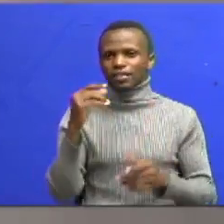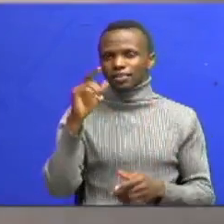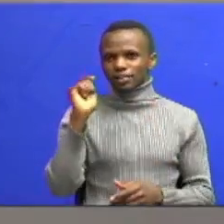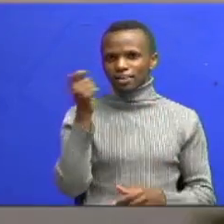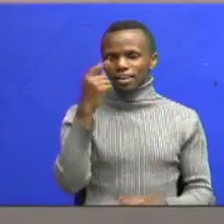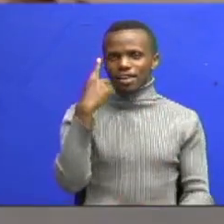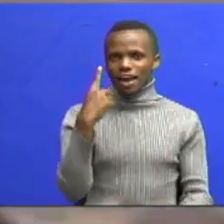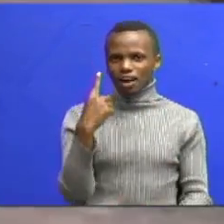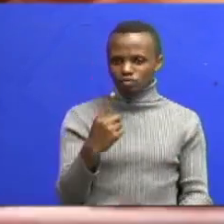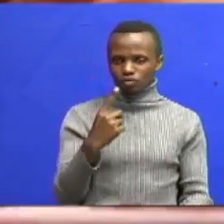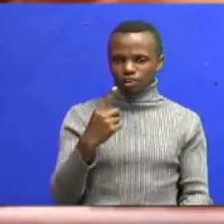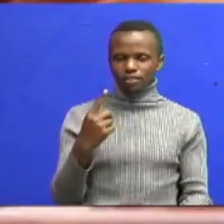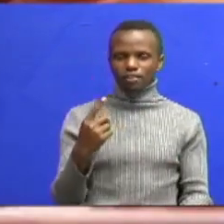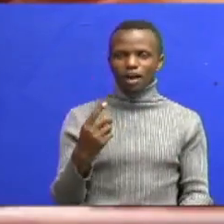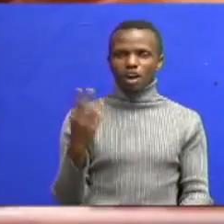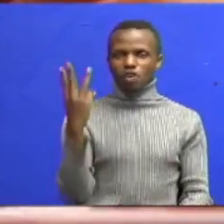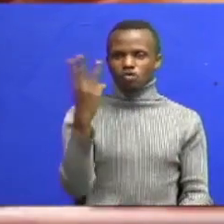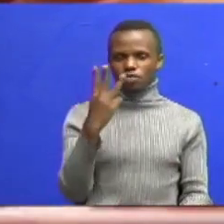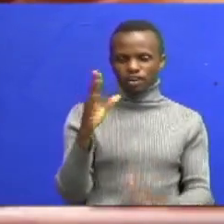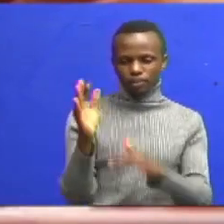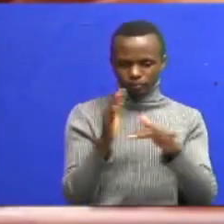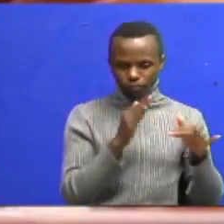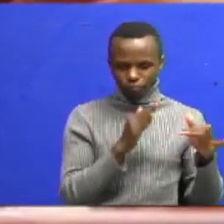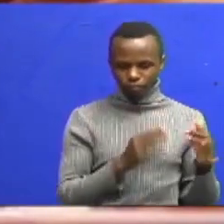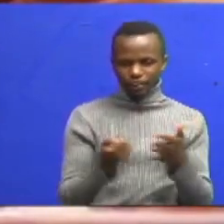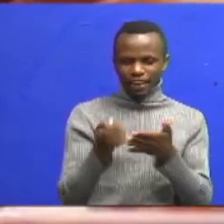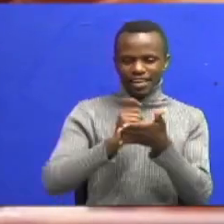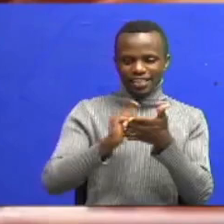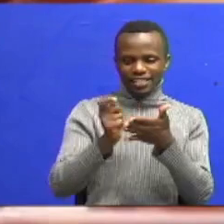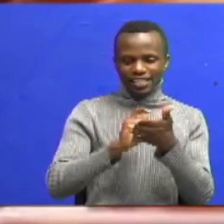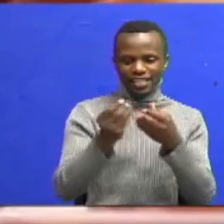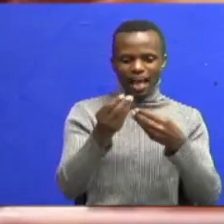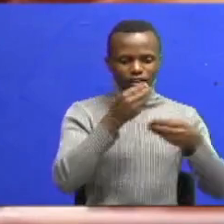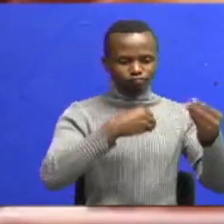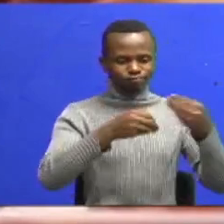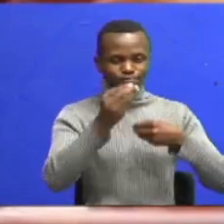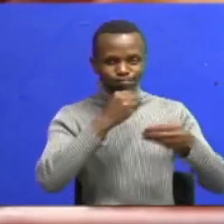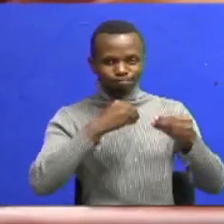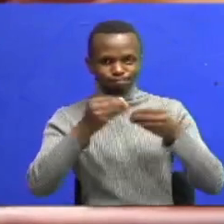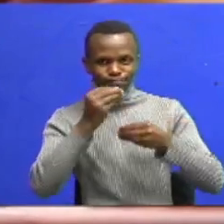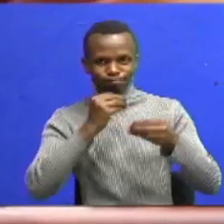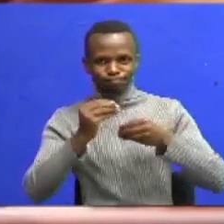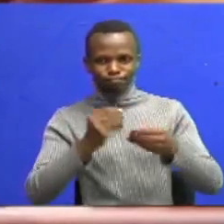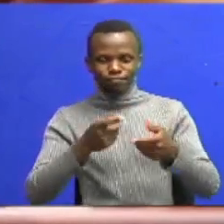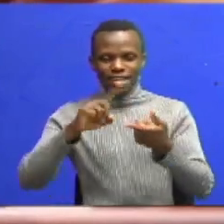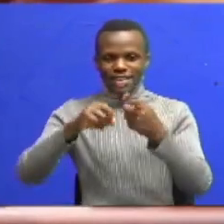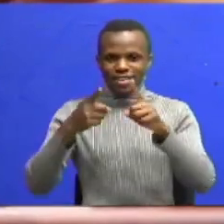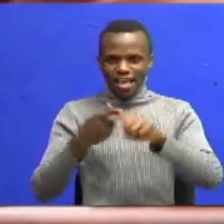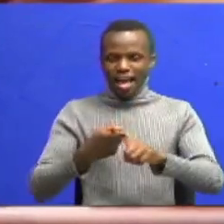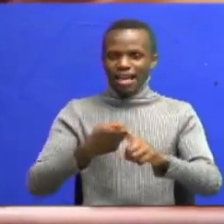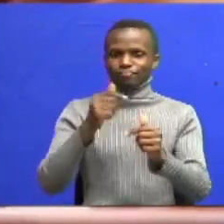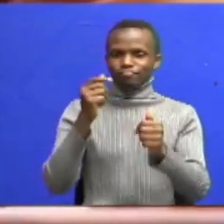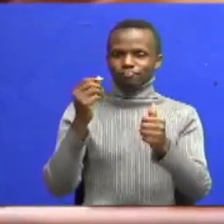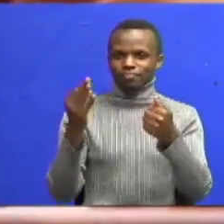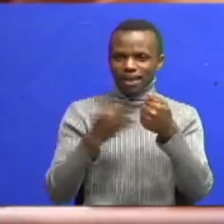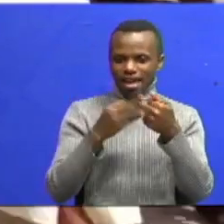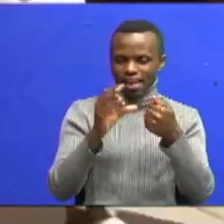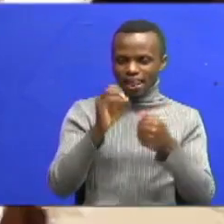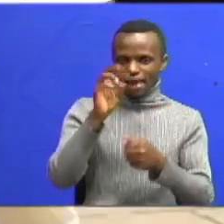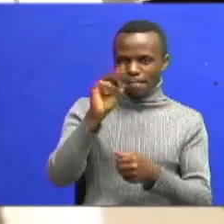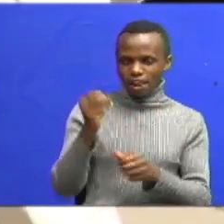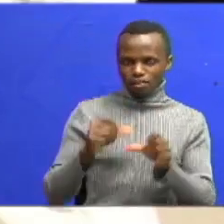loom on Wednesday. In the meantime, the signature collection, which now starts at 8 million, continues.